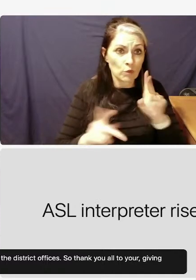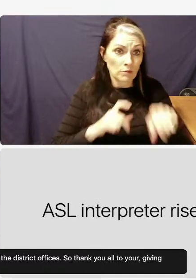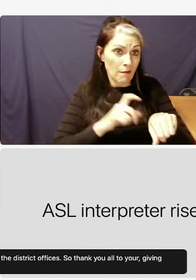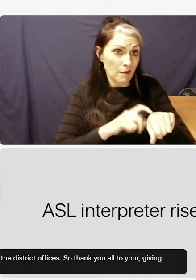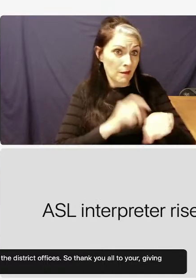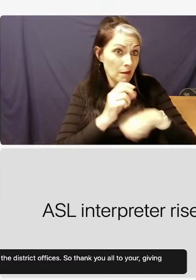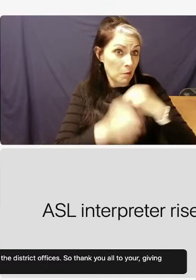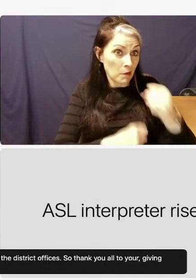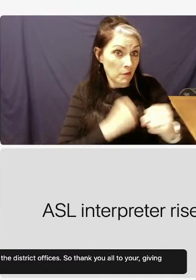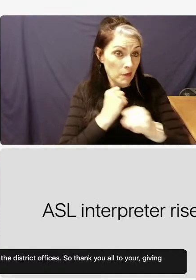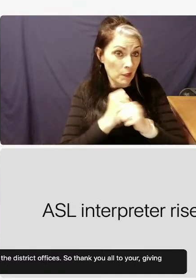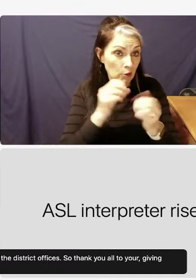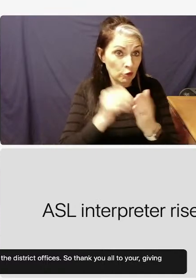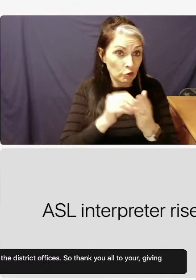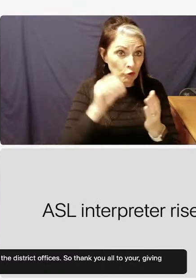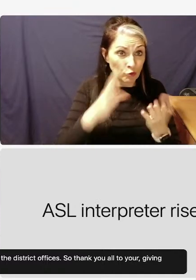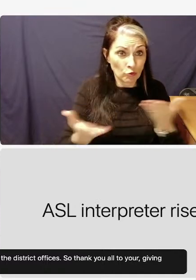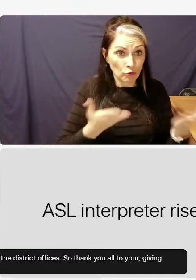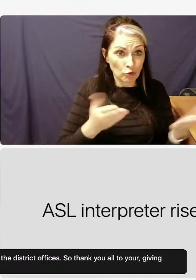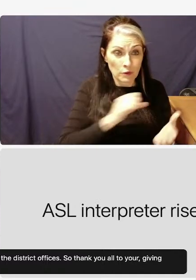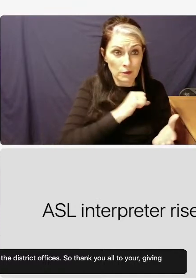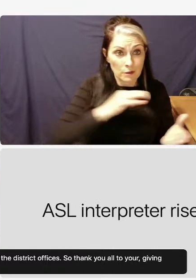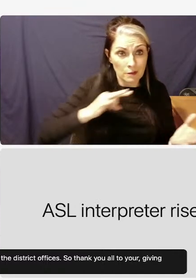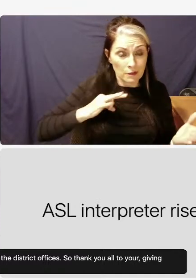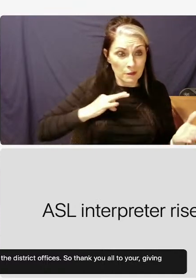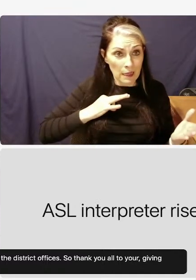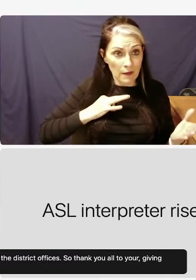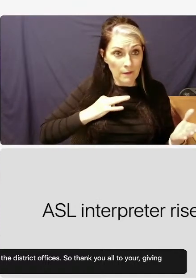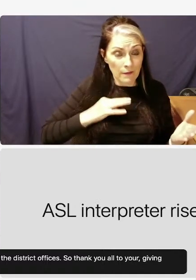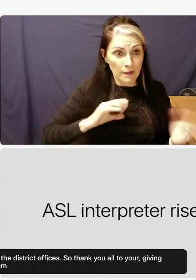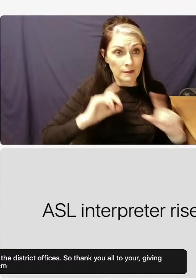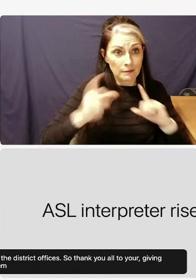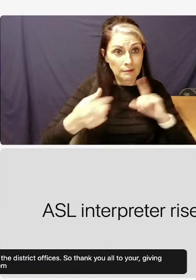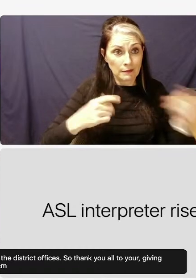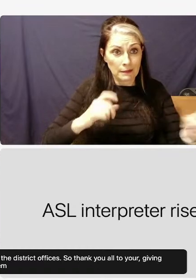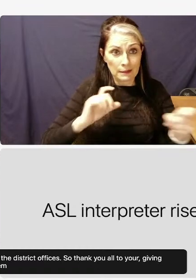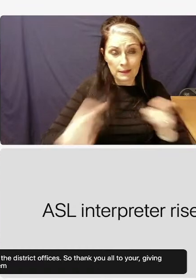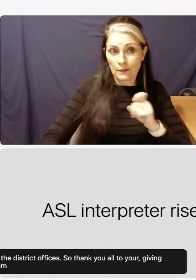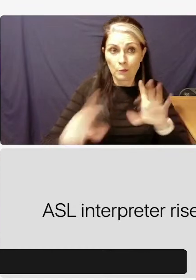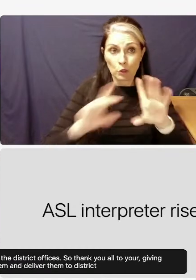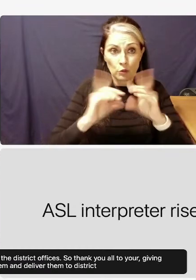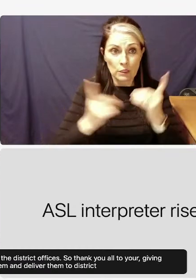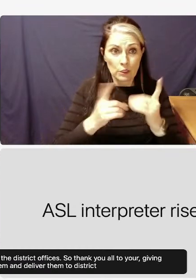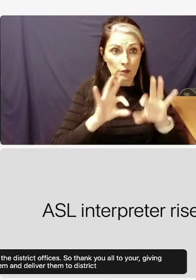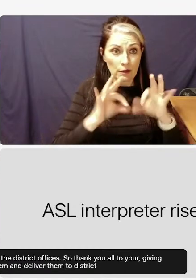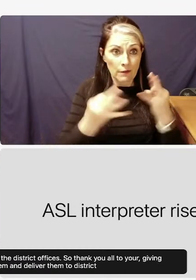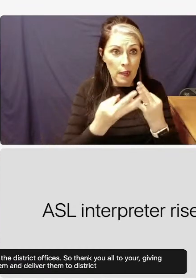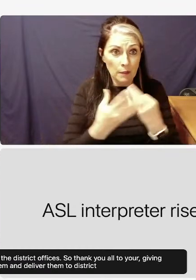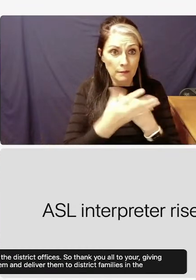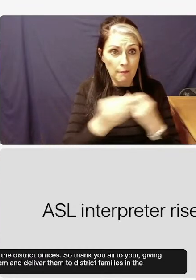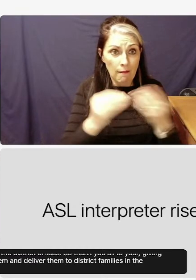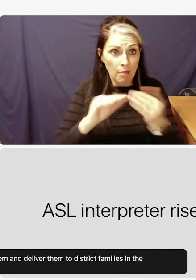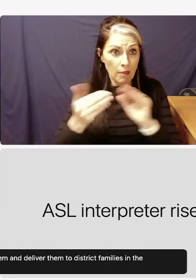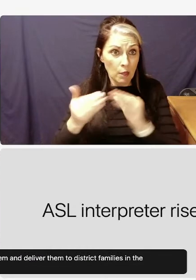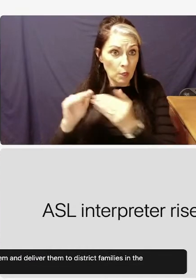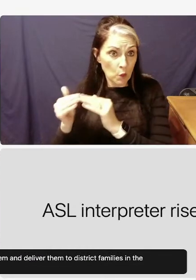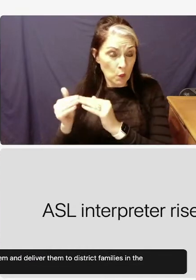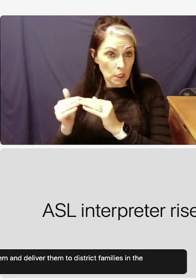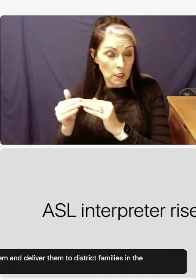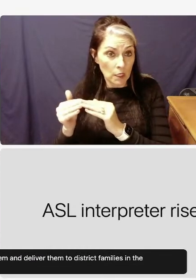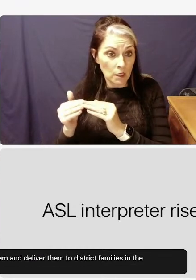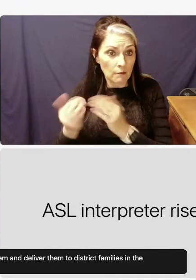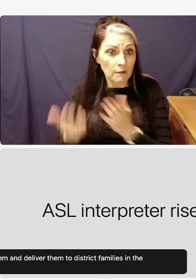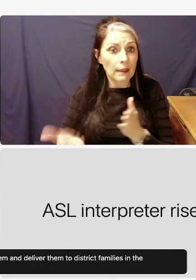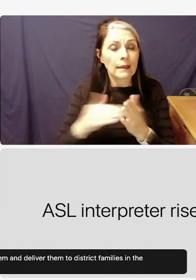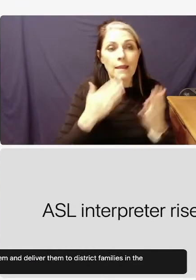year our student services staff source them and delivers them to district families and in the community so just